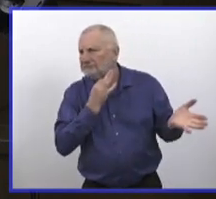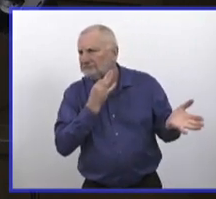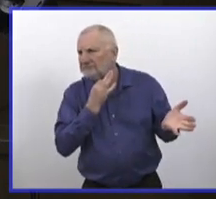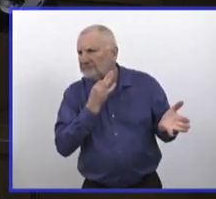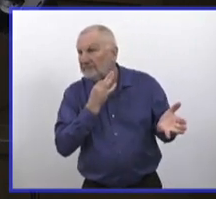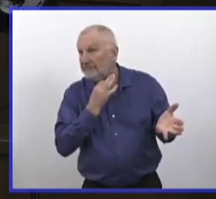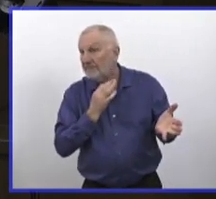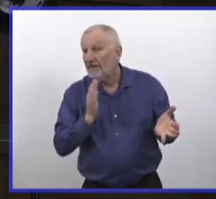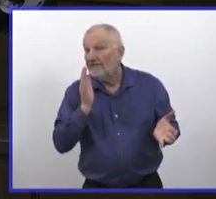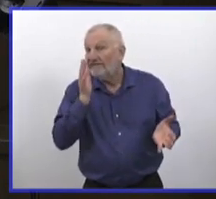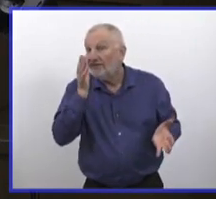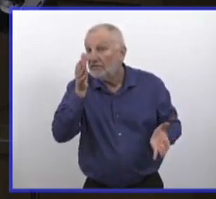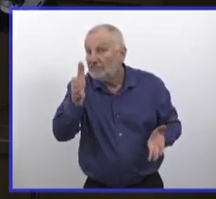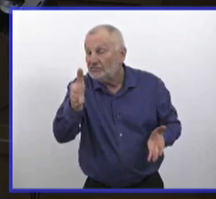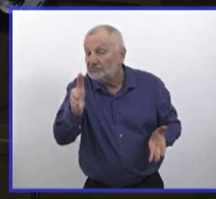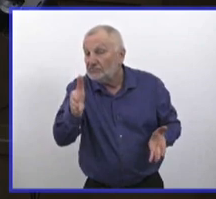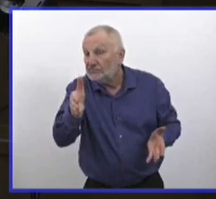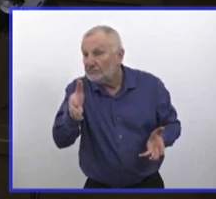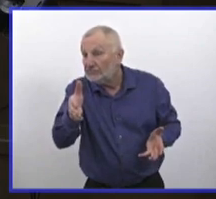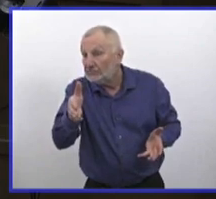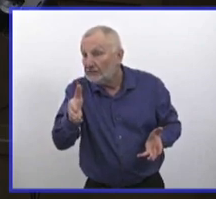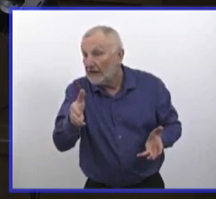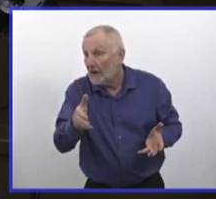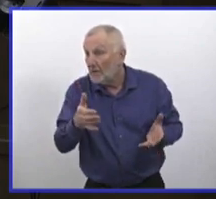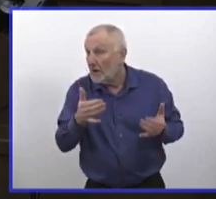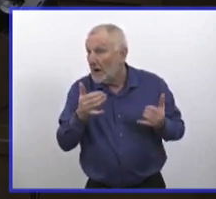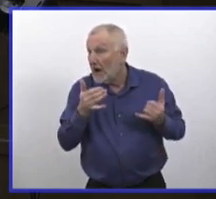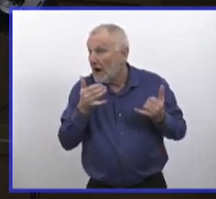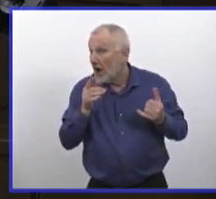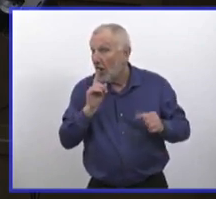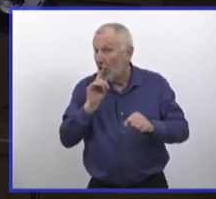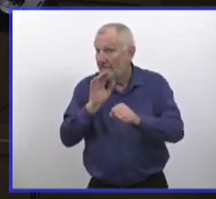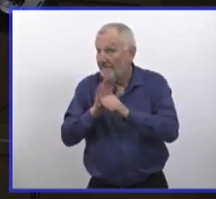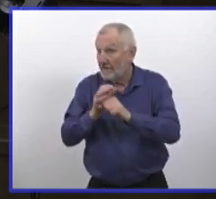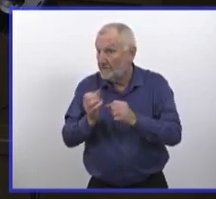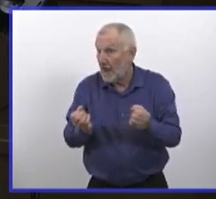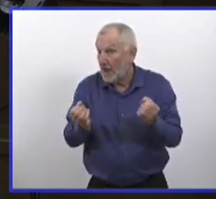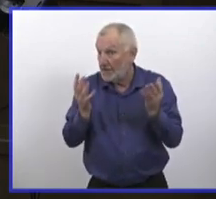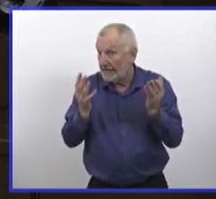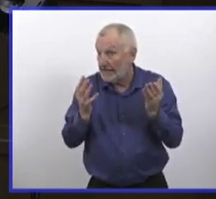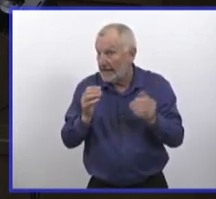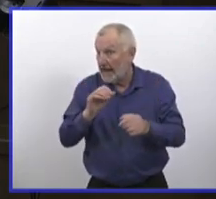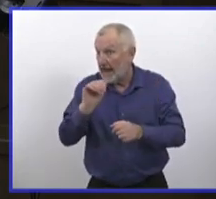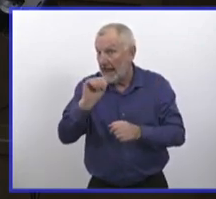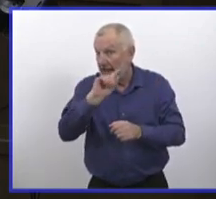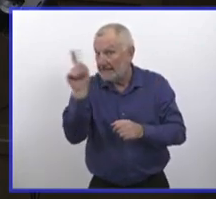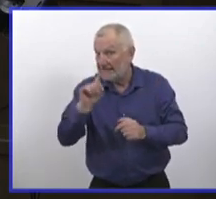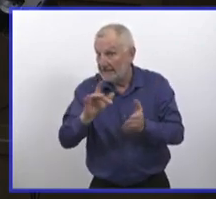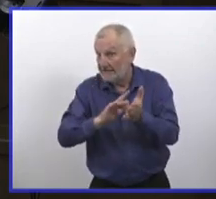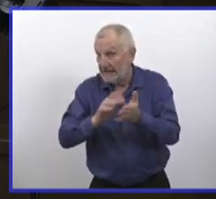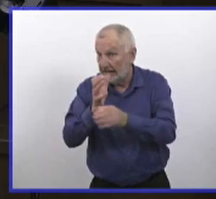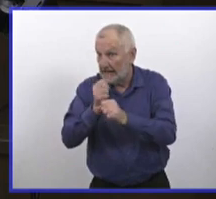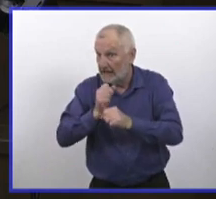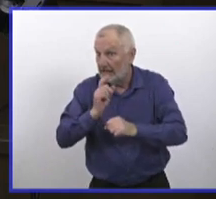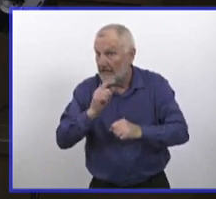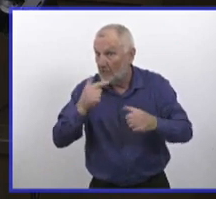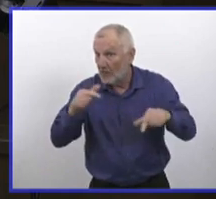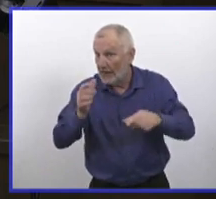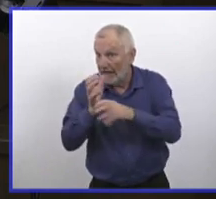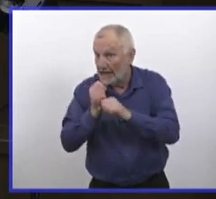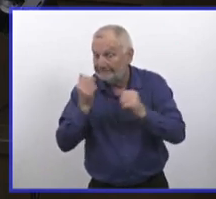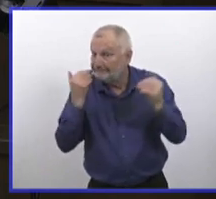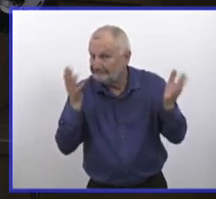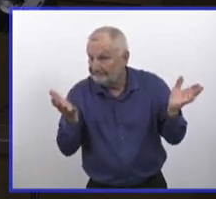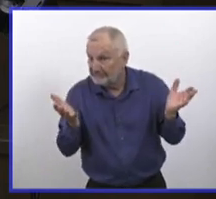while we don't have confirmed AstraZeneca delivery schedules, based on what the federal government has told you about